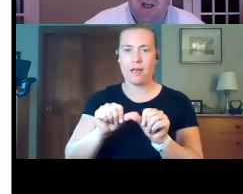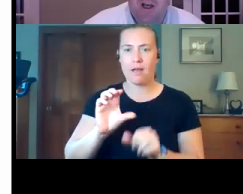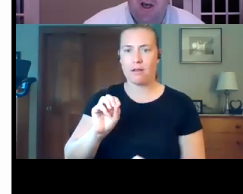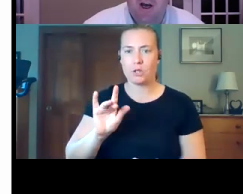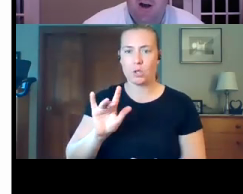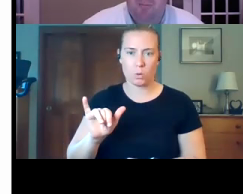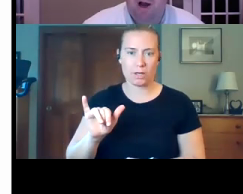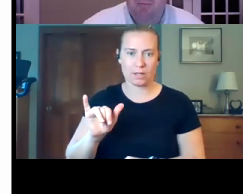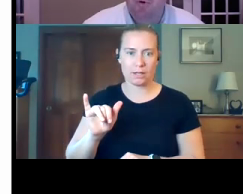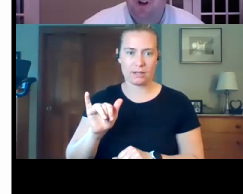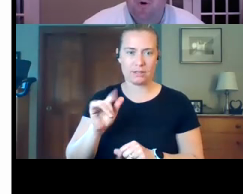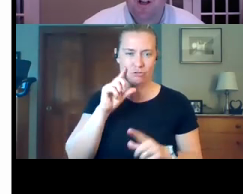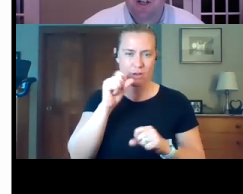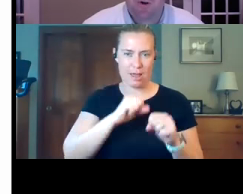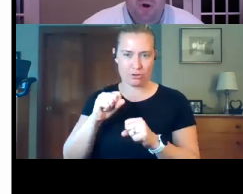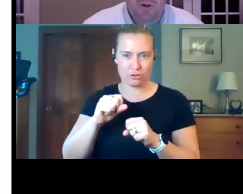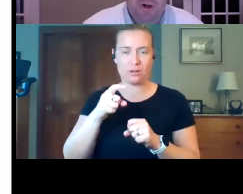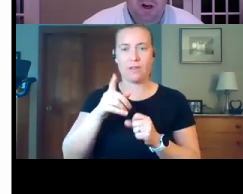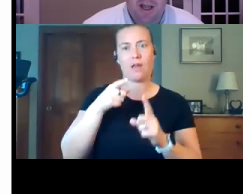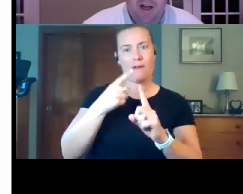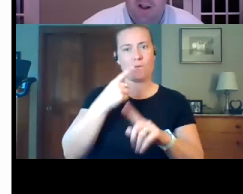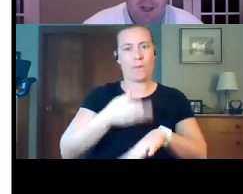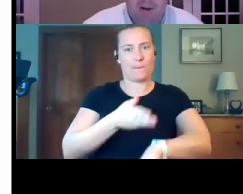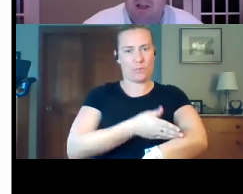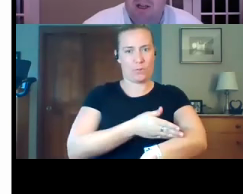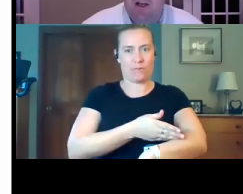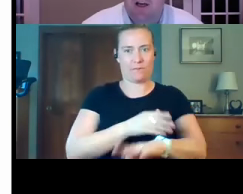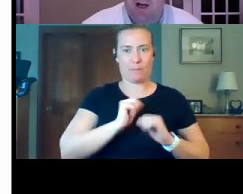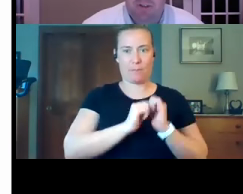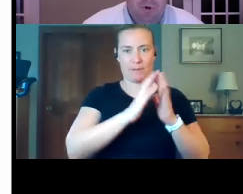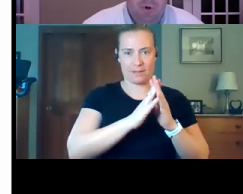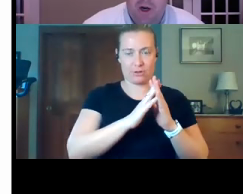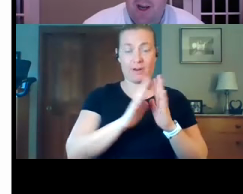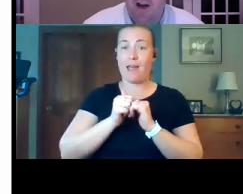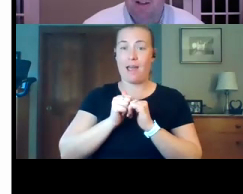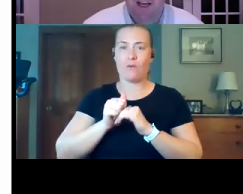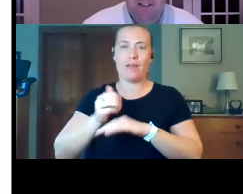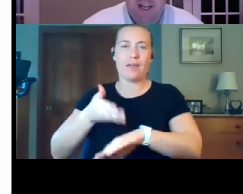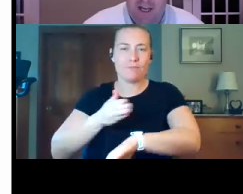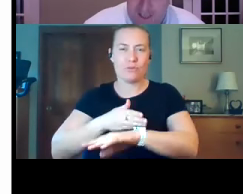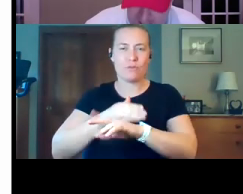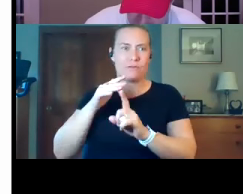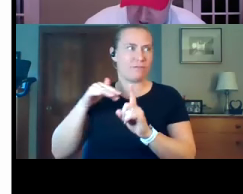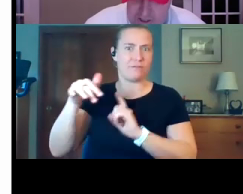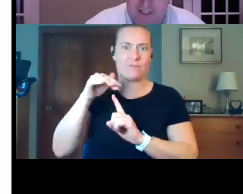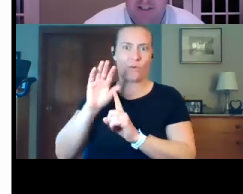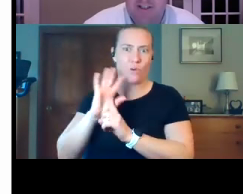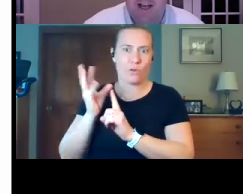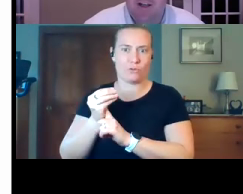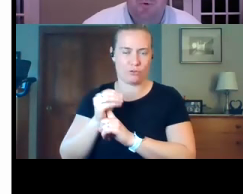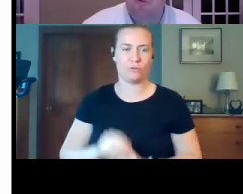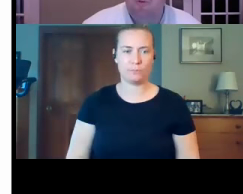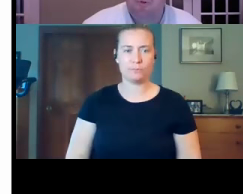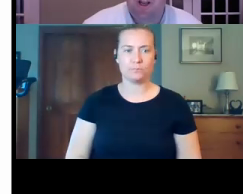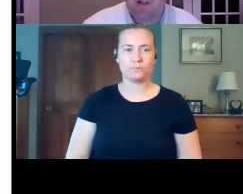implementation by improving organizational culture and climate. Similarly, Greg Ahrens has an intervention that's designed